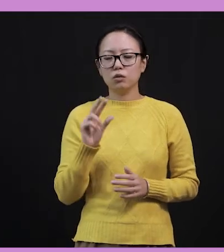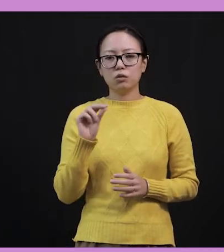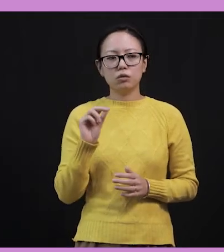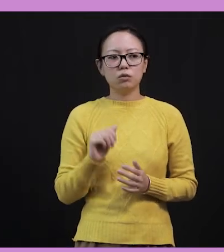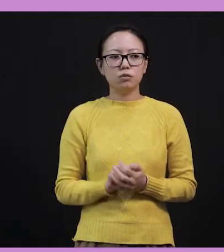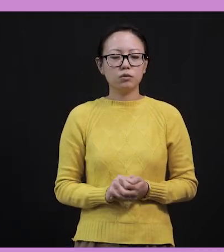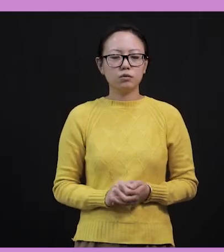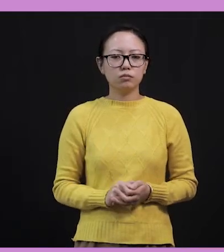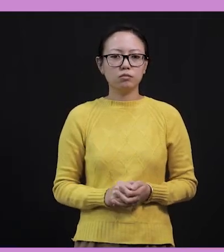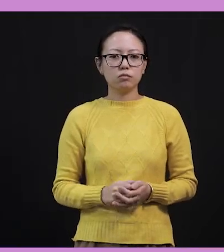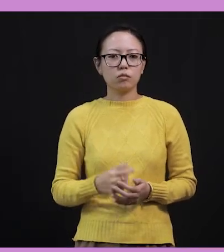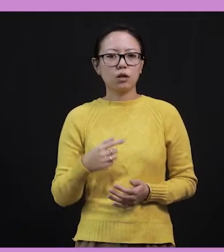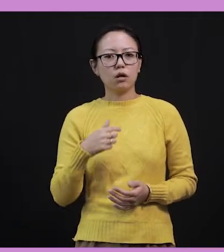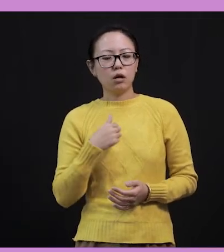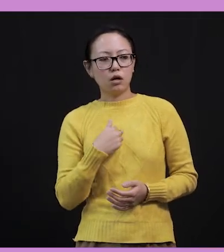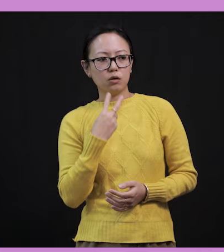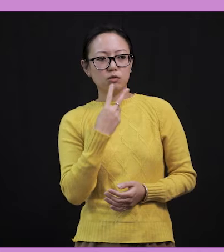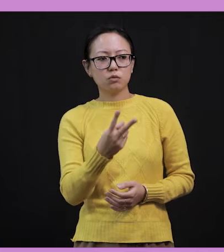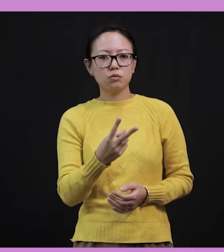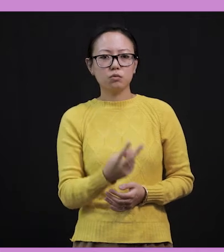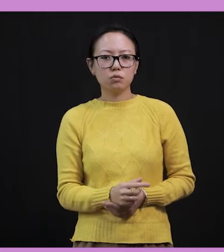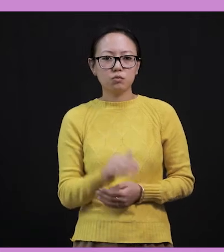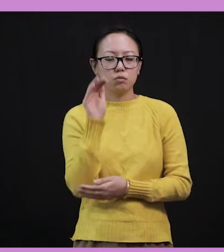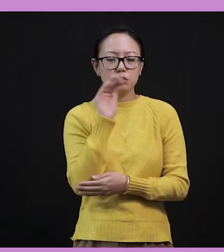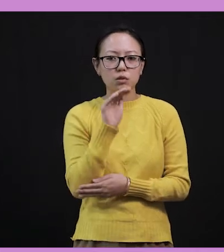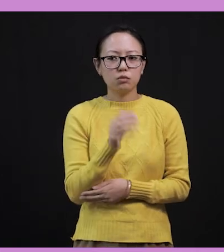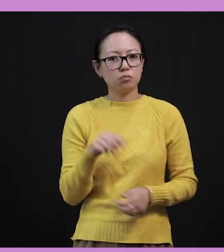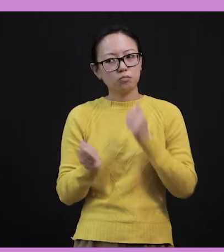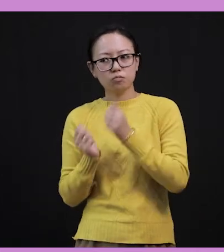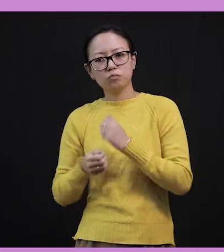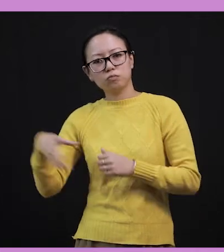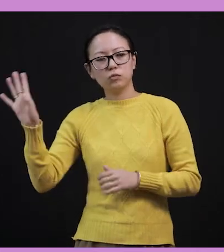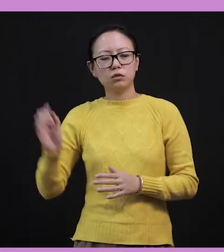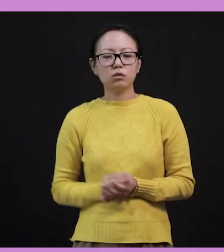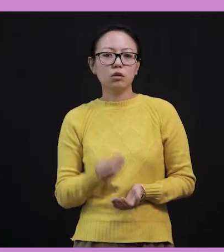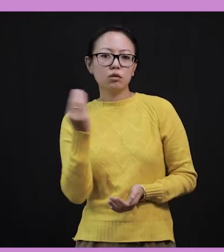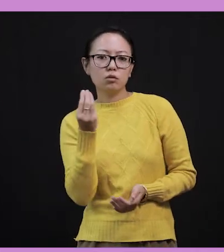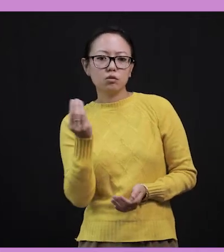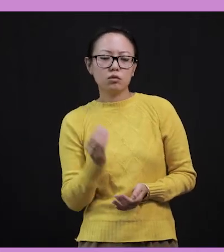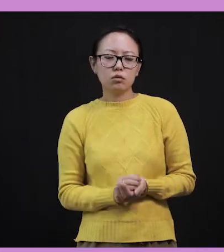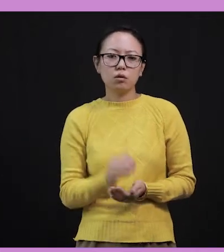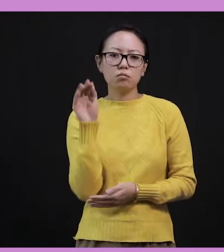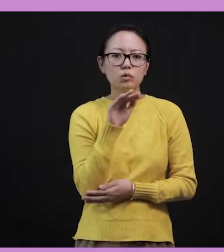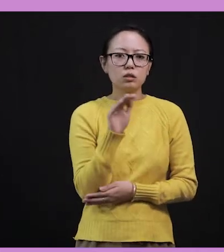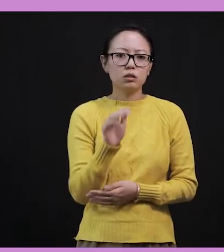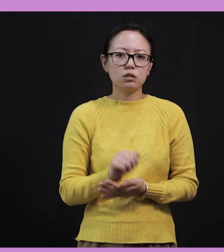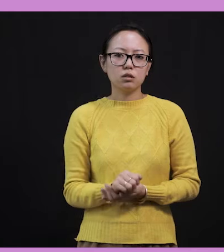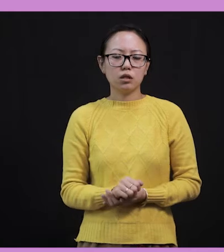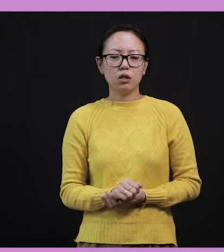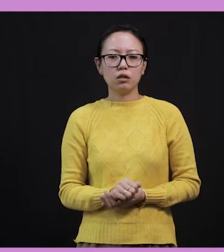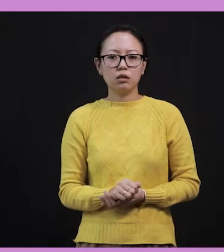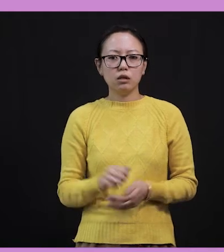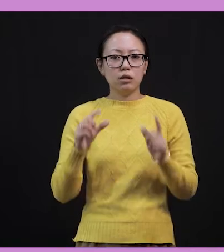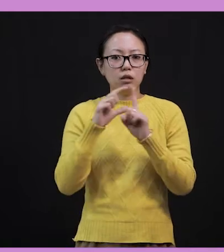version. So I saw a snake and ran away. Some snakes are dangerous, they say, but mother says that